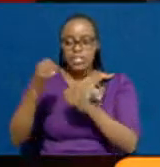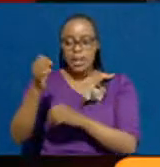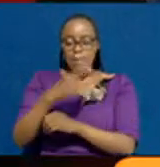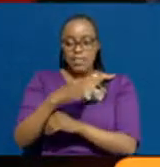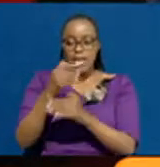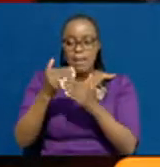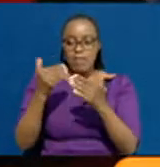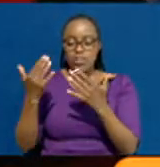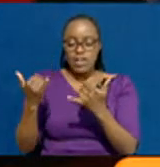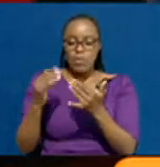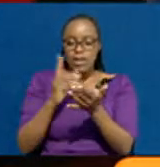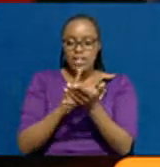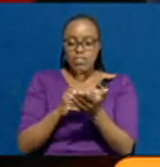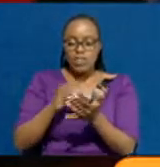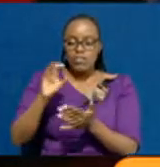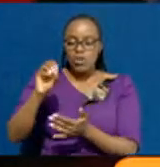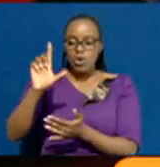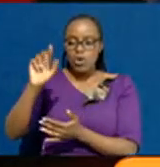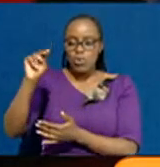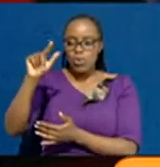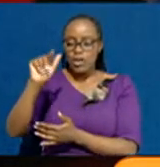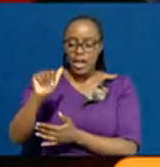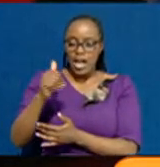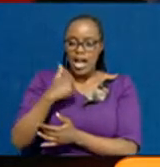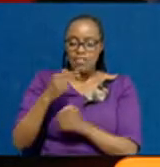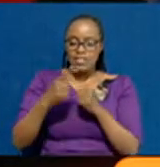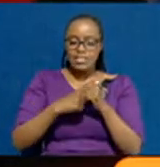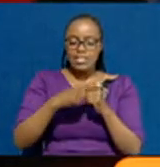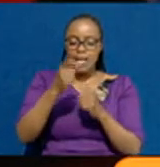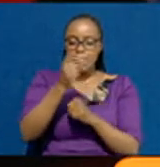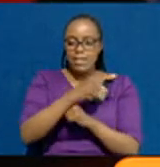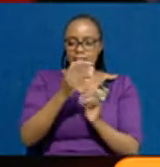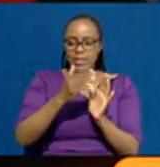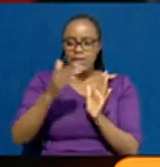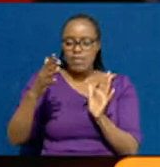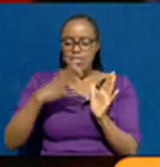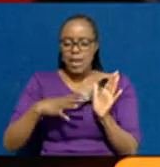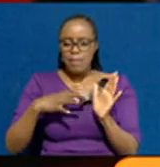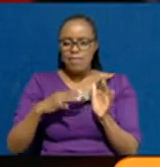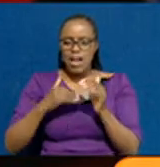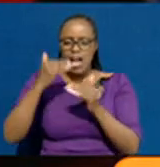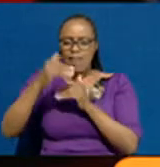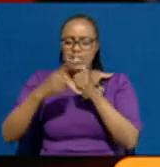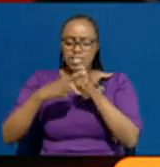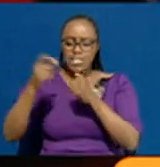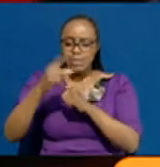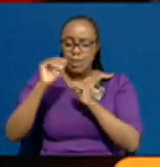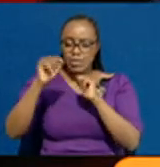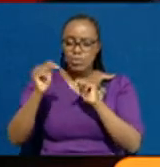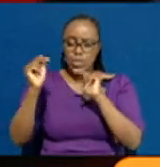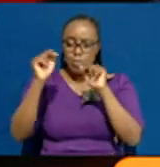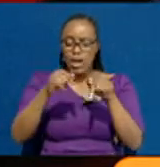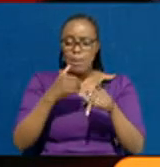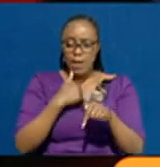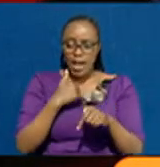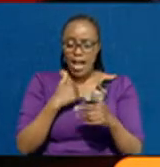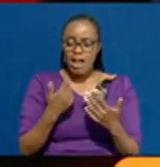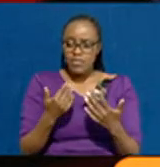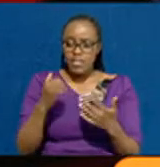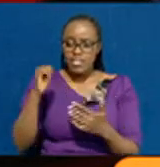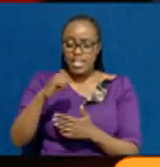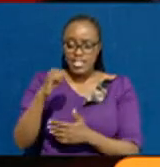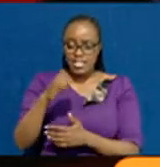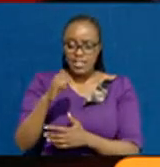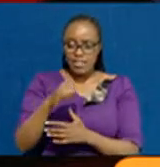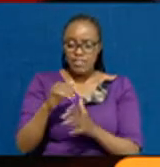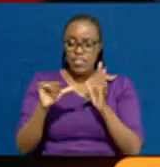before I bring in Dr. Luga, Dr. Mulo, do we have enough for 6 to 8 months if people now decide to come after 6 months? Yes, we have enough. Okay. In fact,